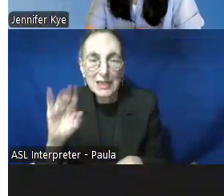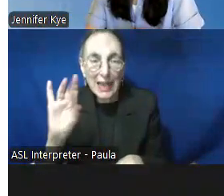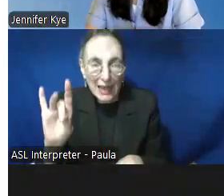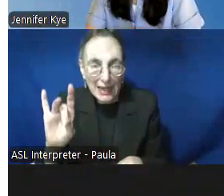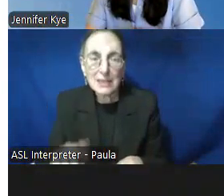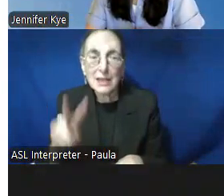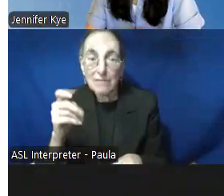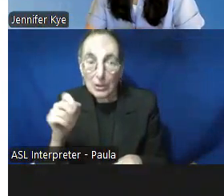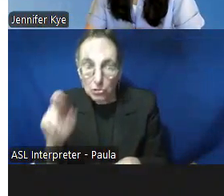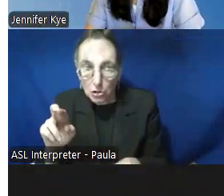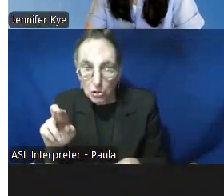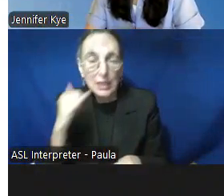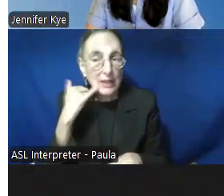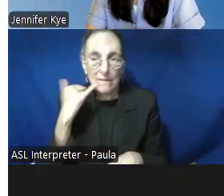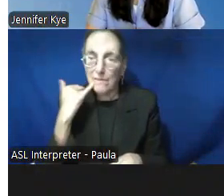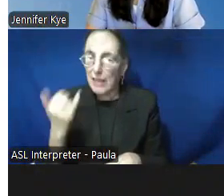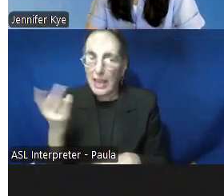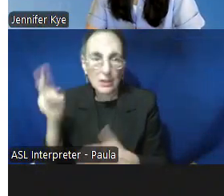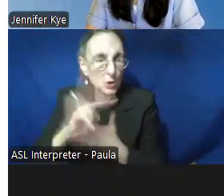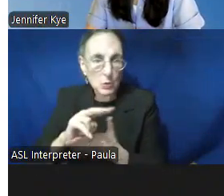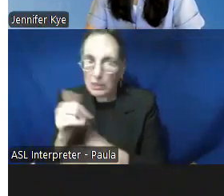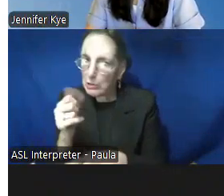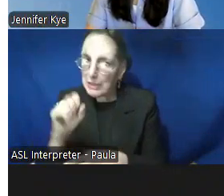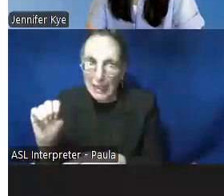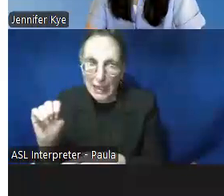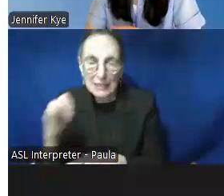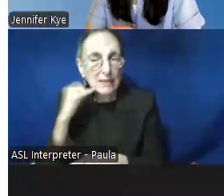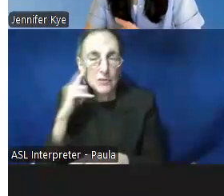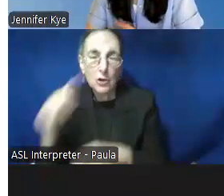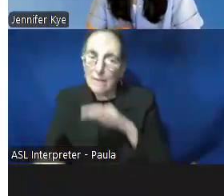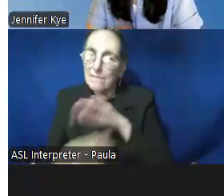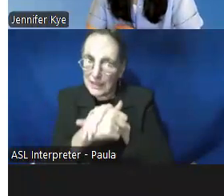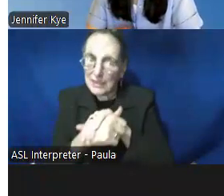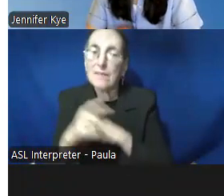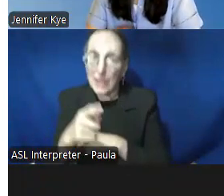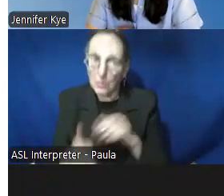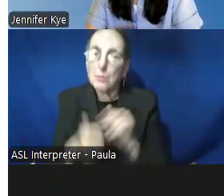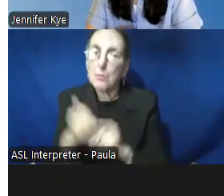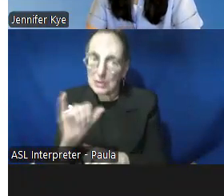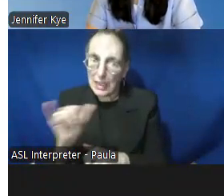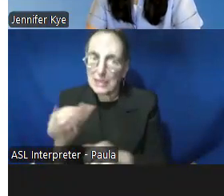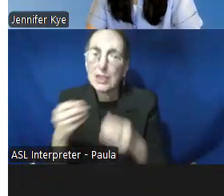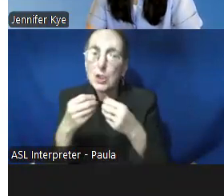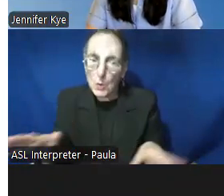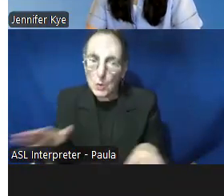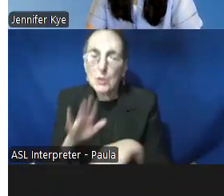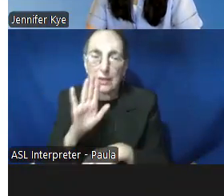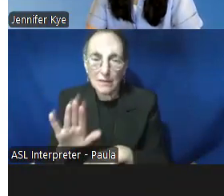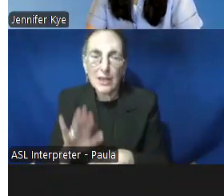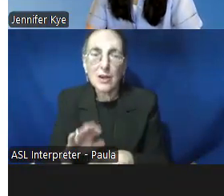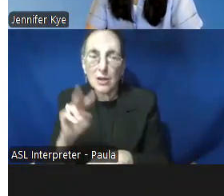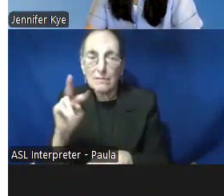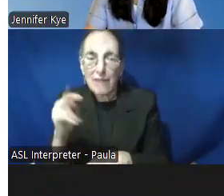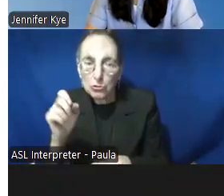eviction case and if they're evicted, then they will also most likely lose their Section 8 voucher as well because of Section